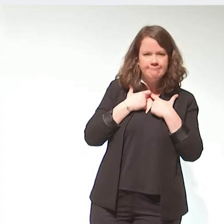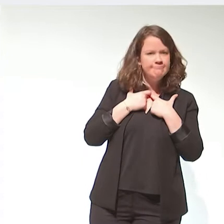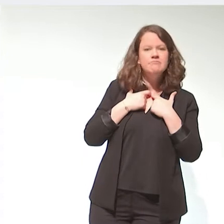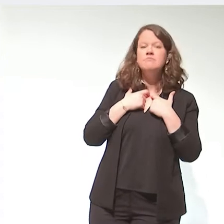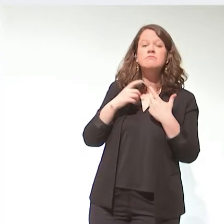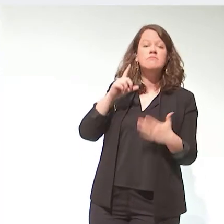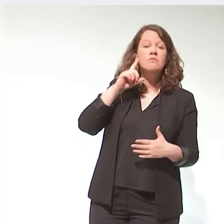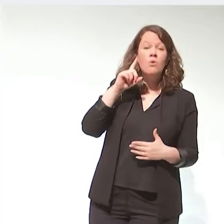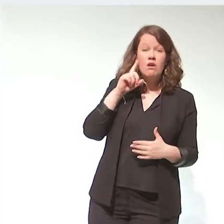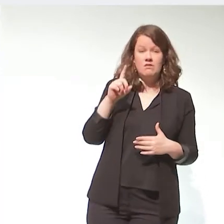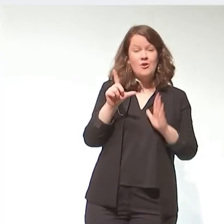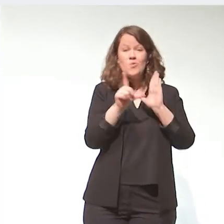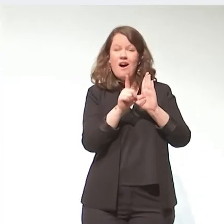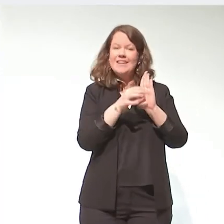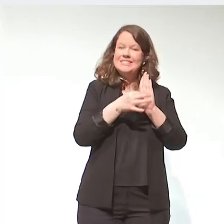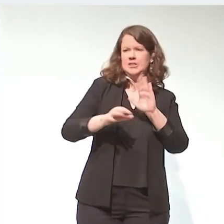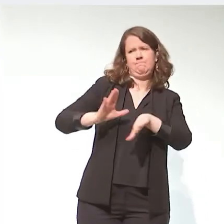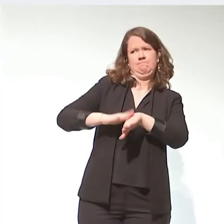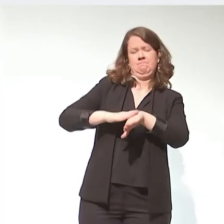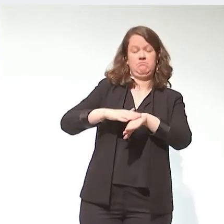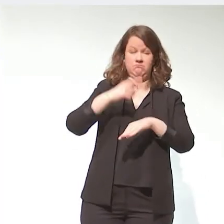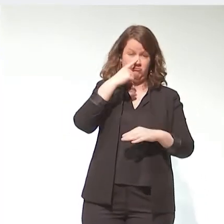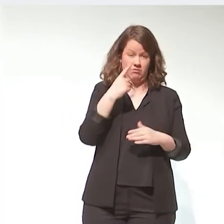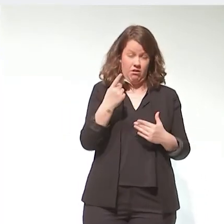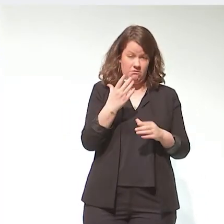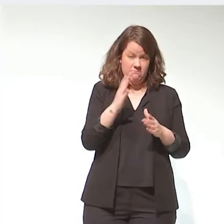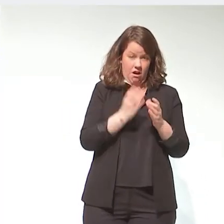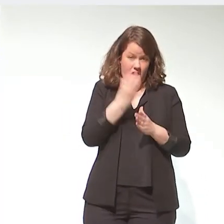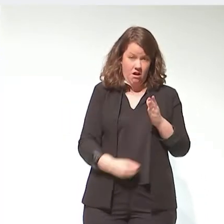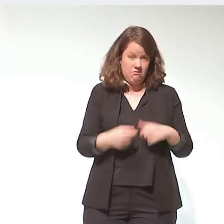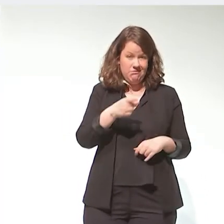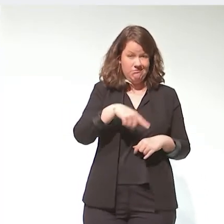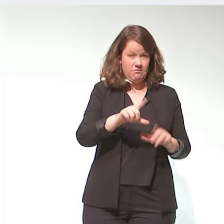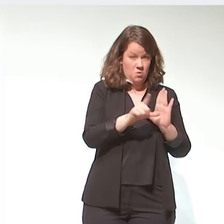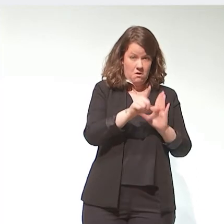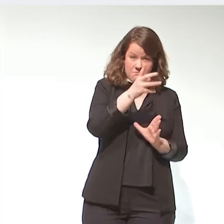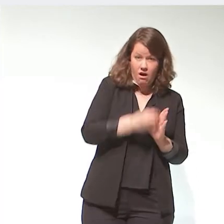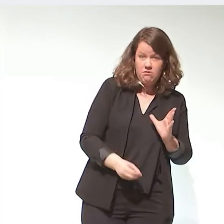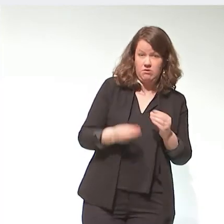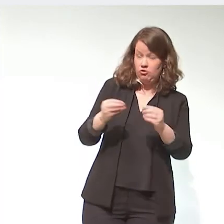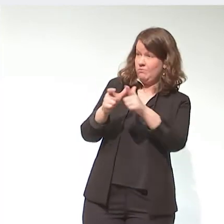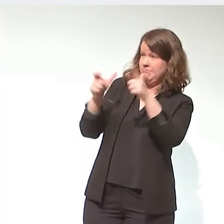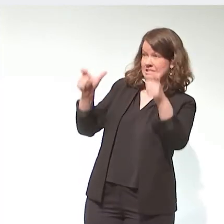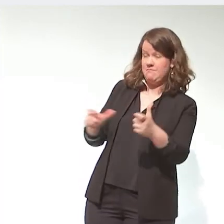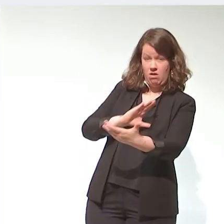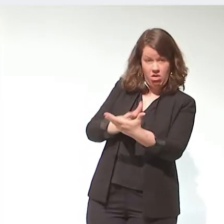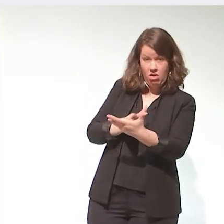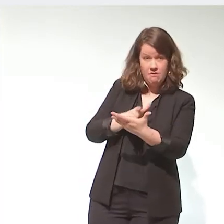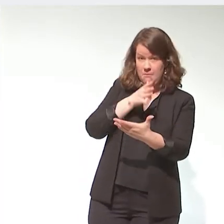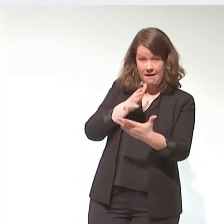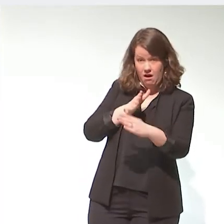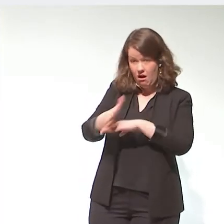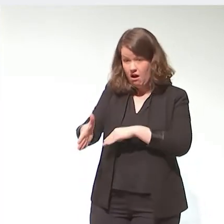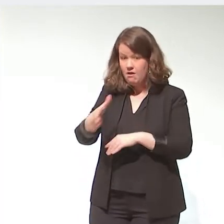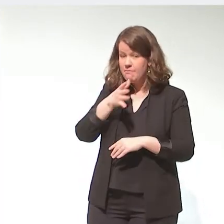the infrastructure is inaccessible, we can define with one view. But informational